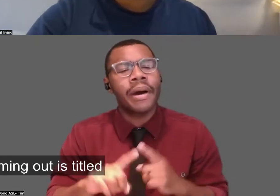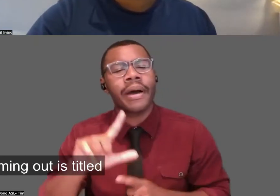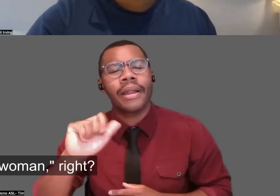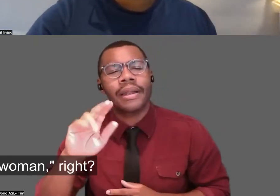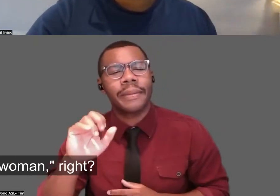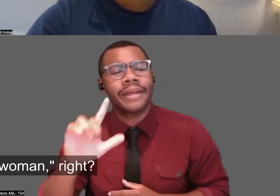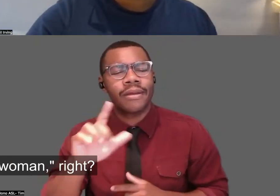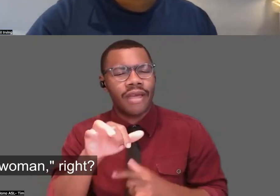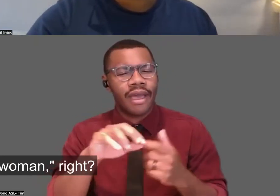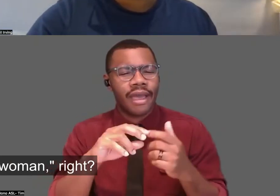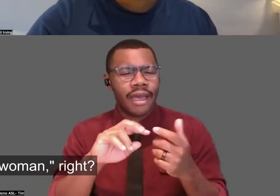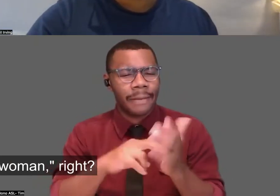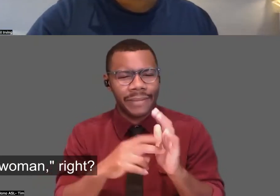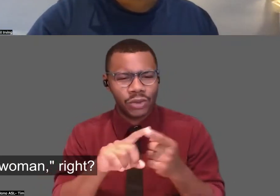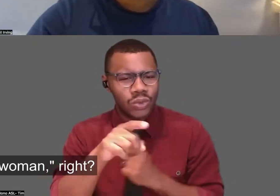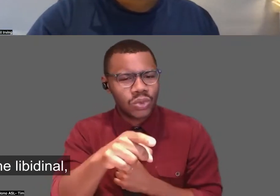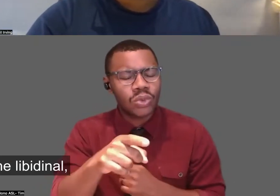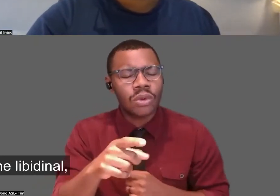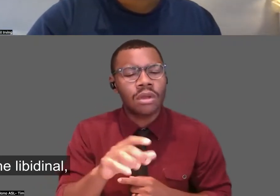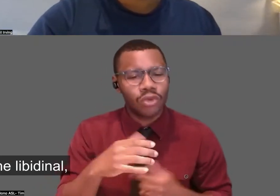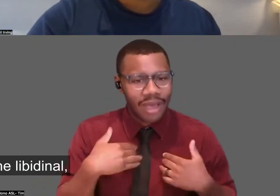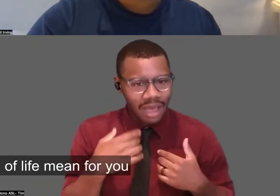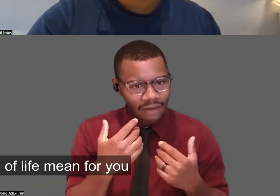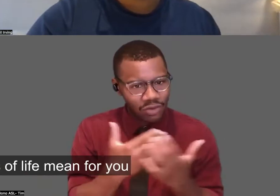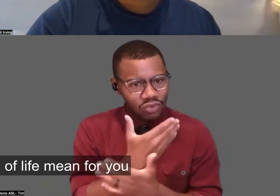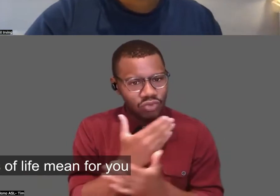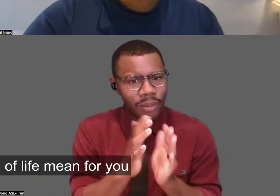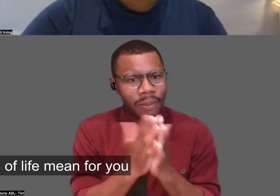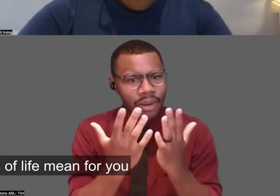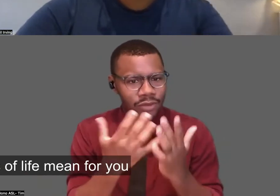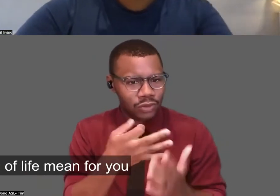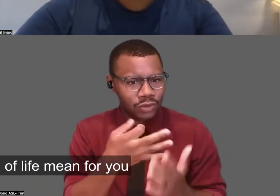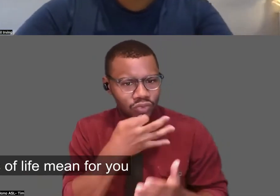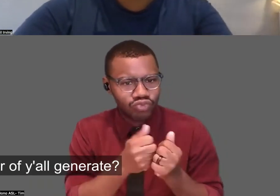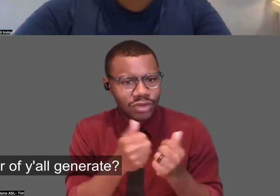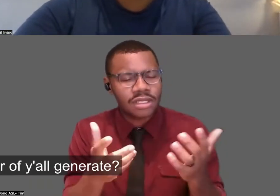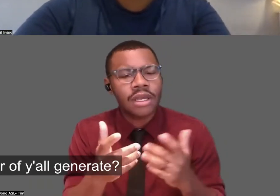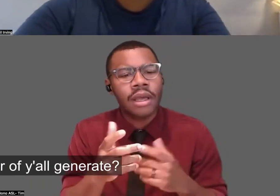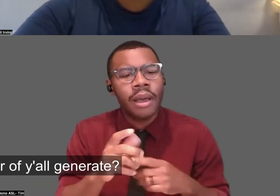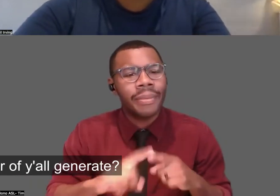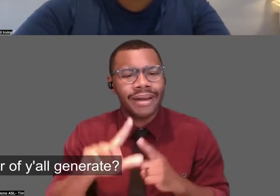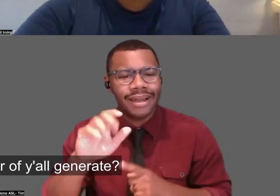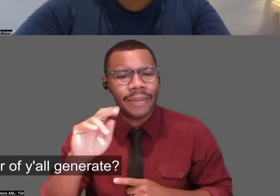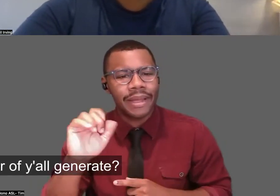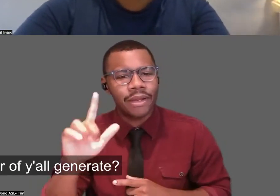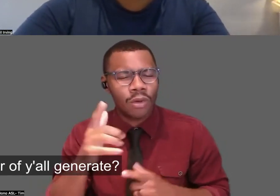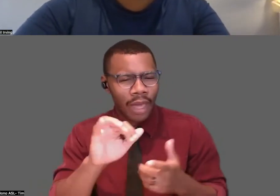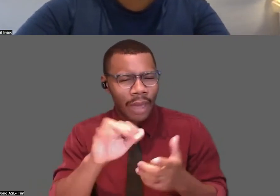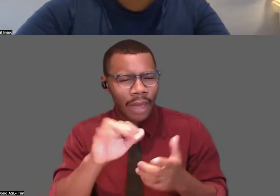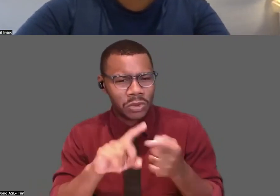out is titled "Or I'm the Other Woman," right? What is the libidinal? What does that excess of life mean for you in the work that either of y'all